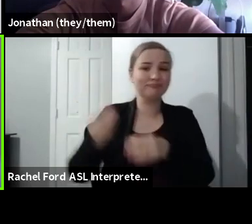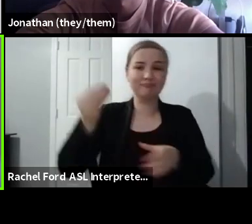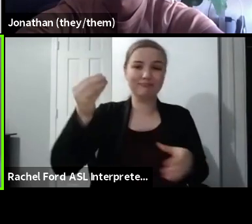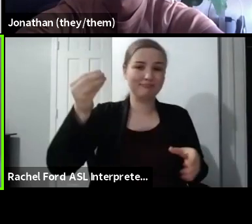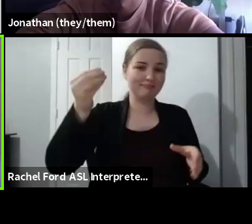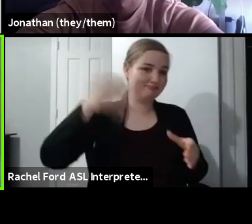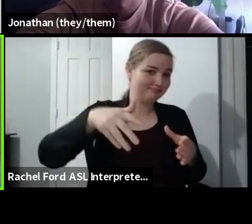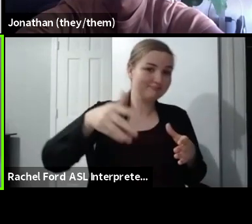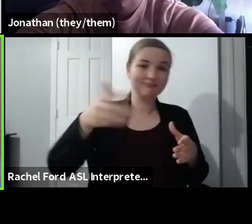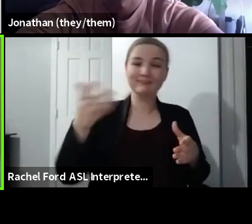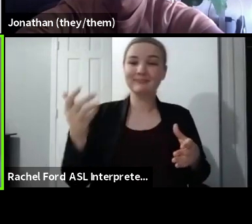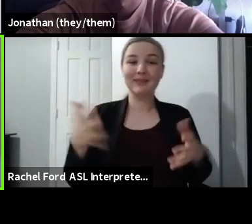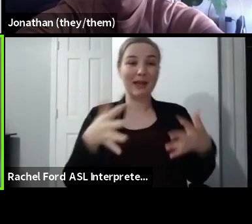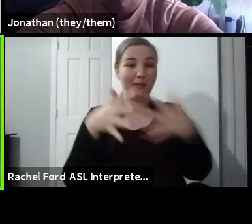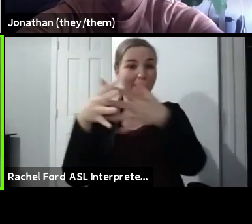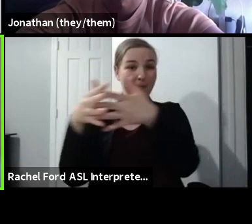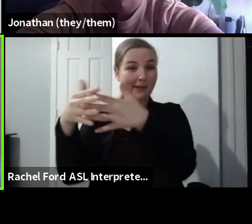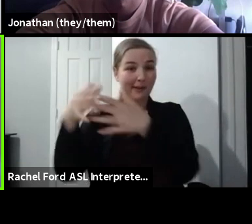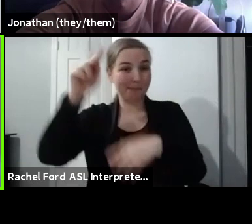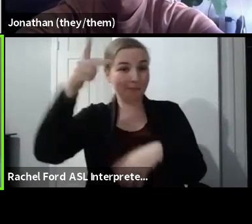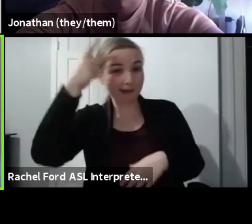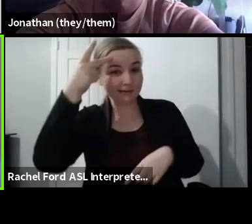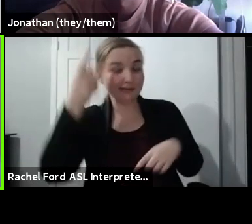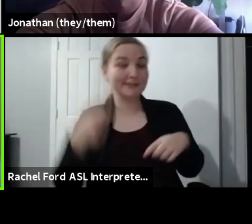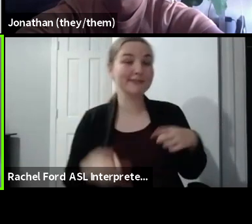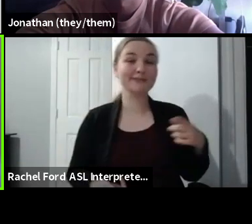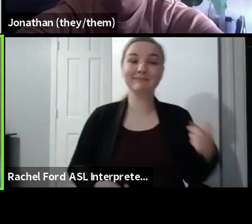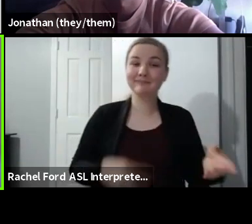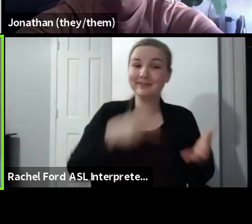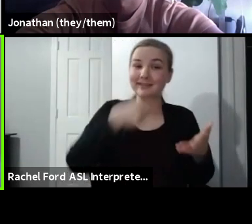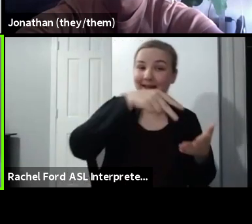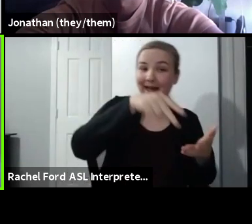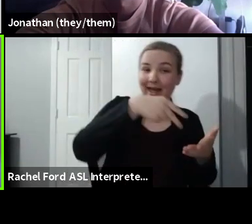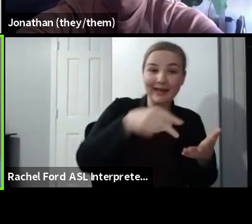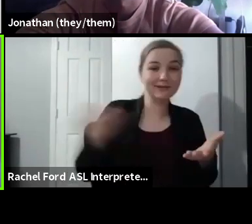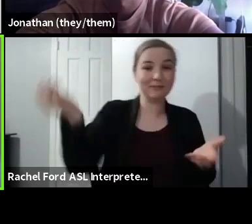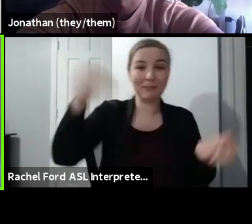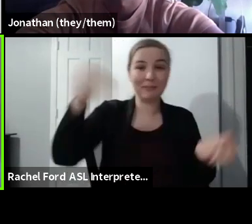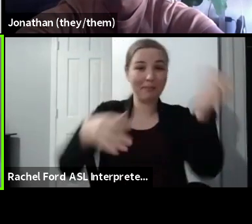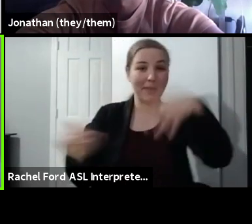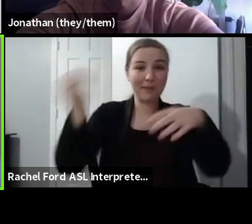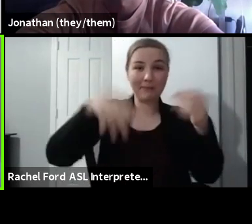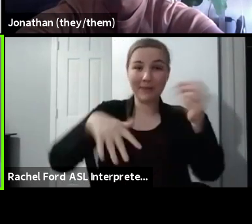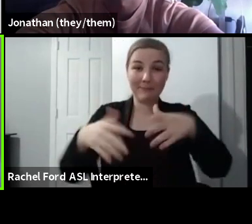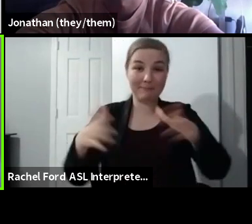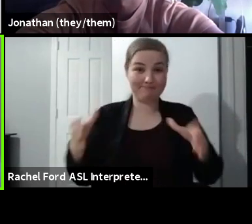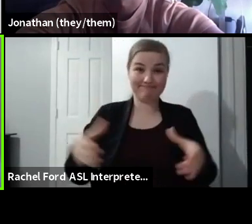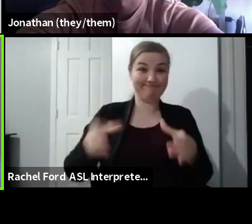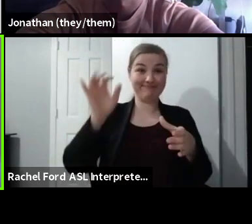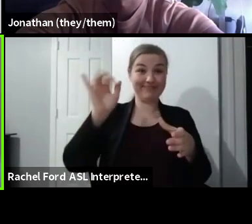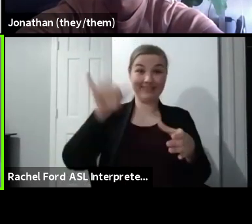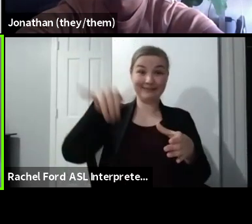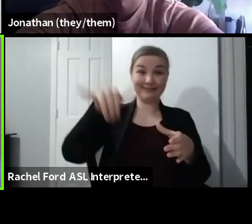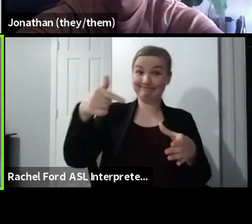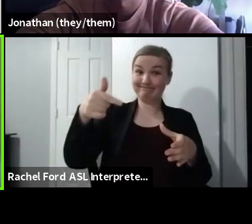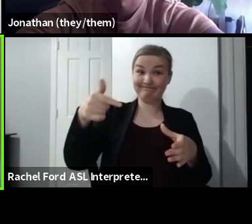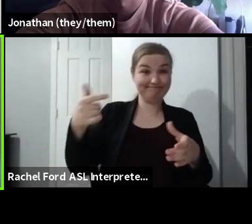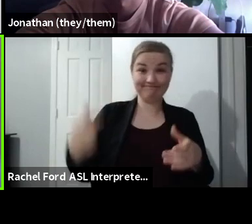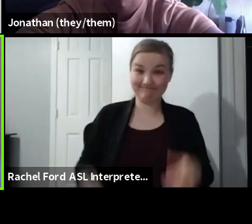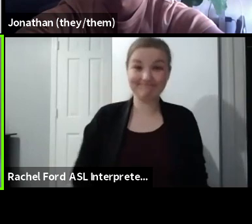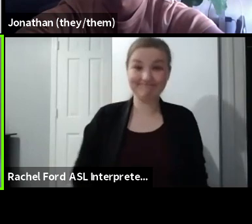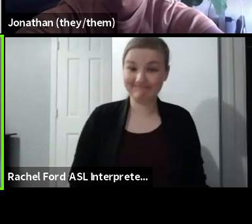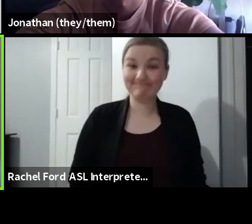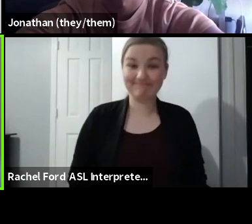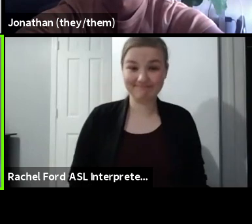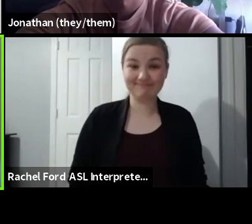throw it in some American politics, and I don't know. That's what you got, you know. That's what I got. I want to say to